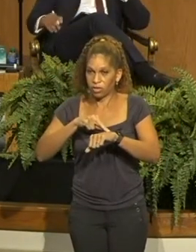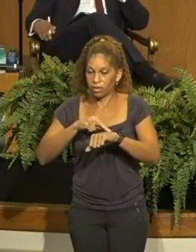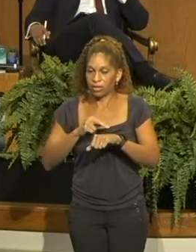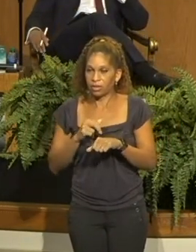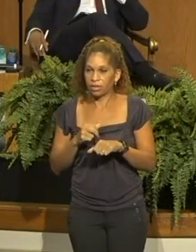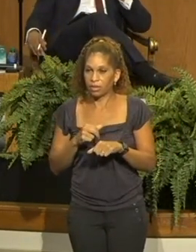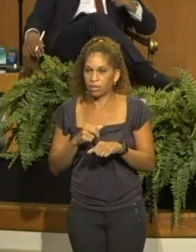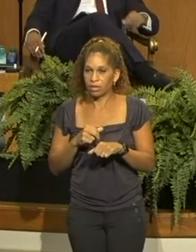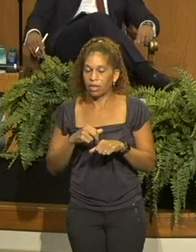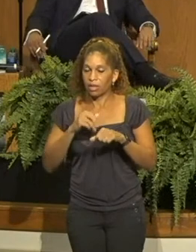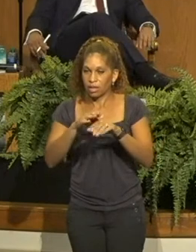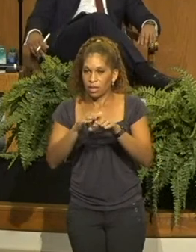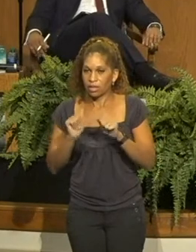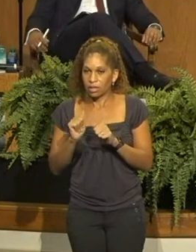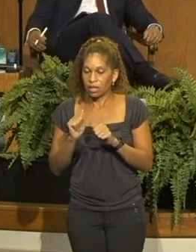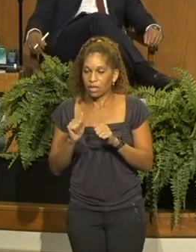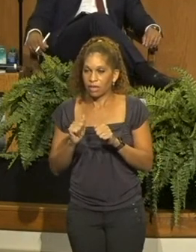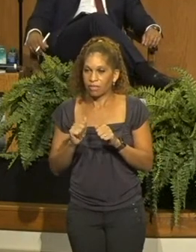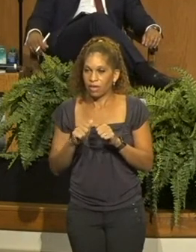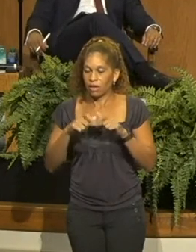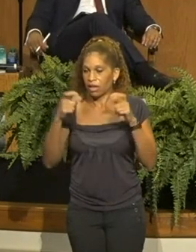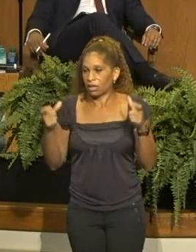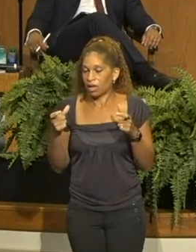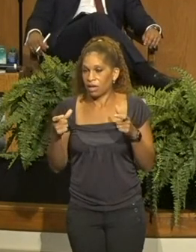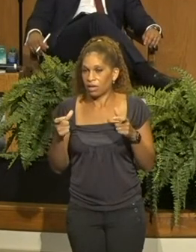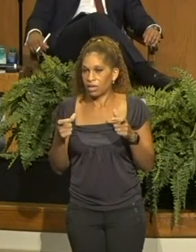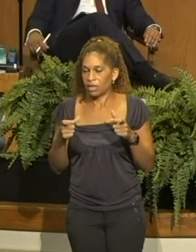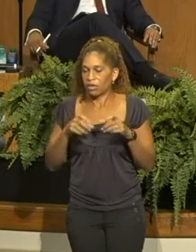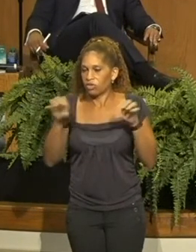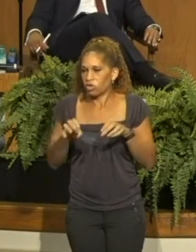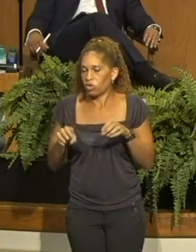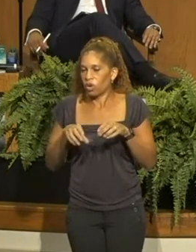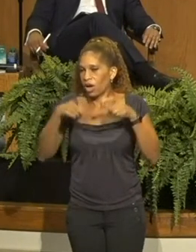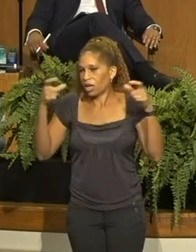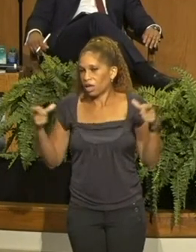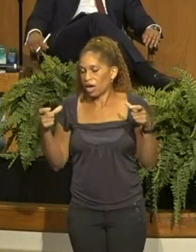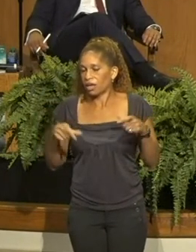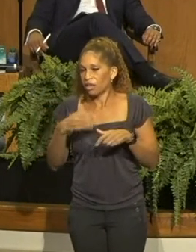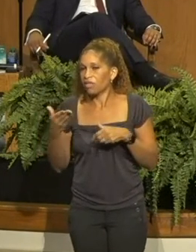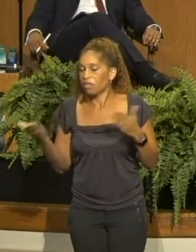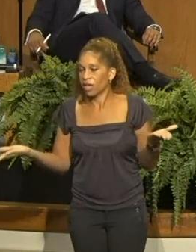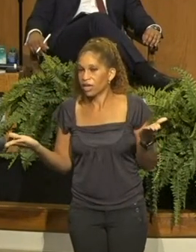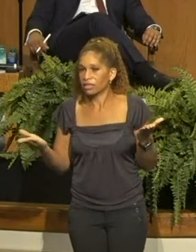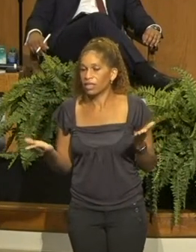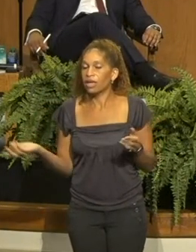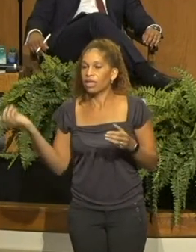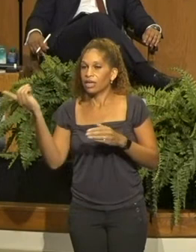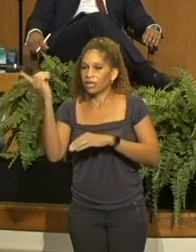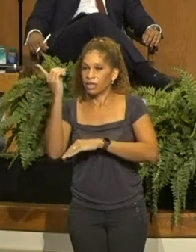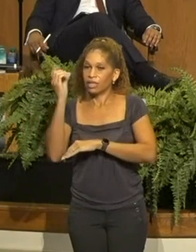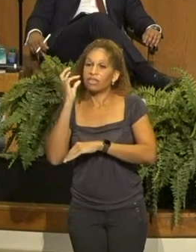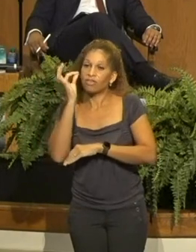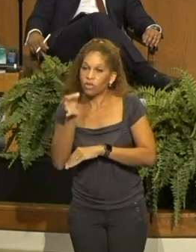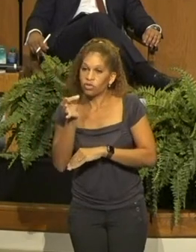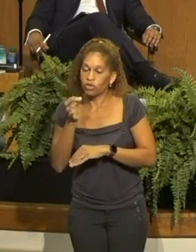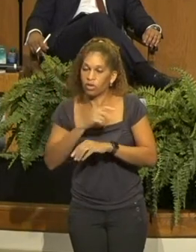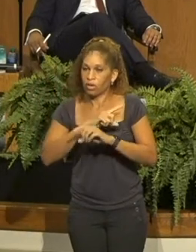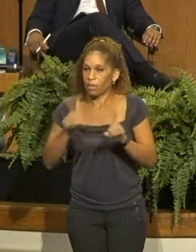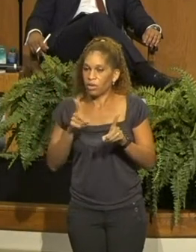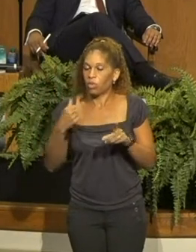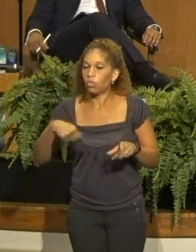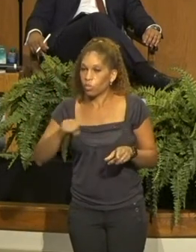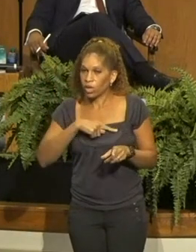It will either do a lot of things now or it will do a lot of things in the days to come. But we